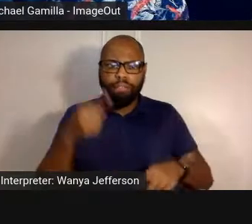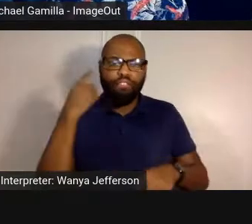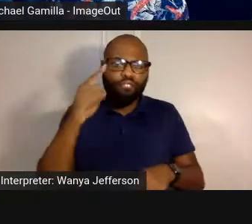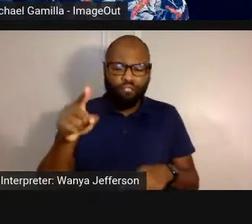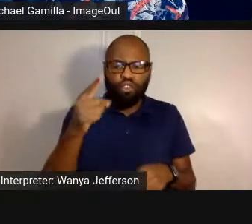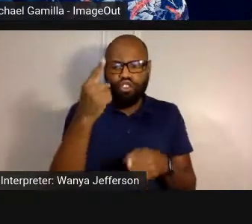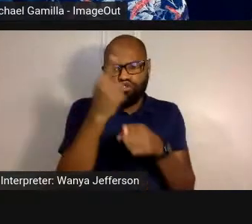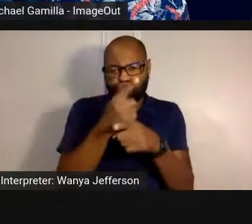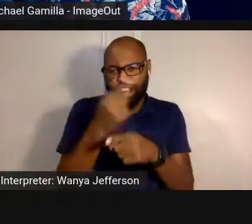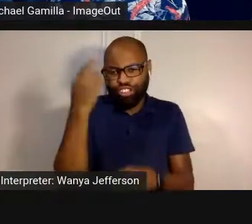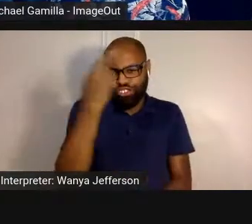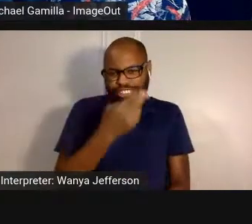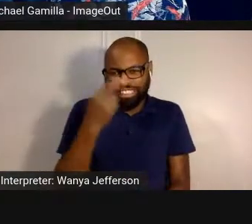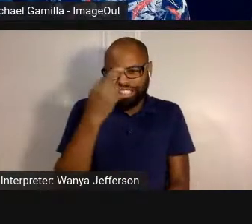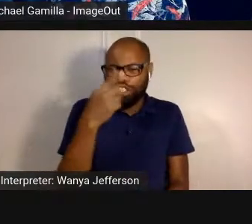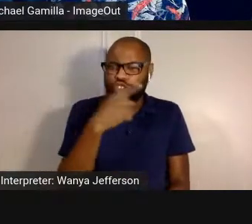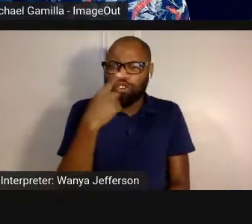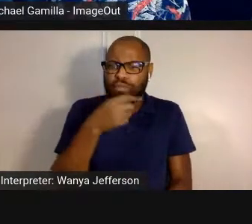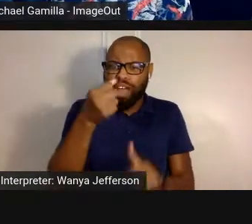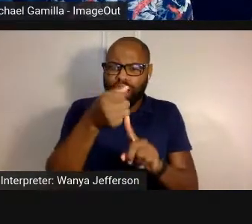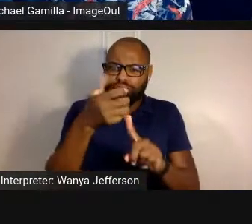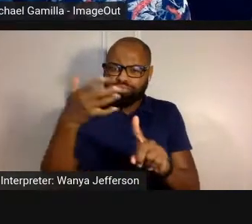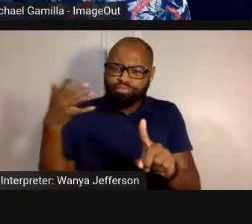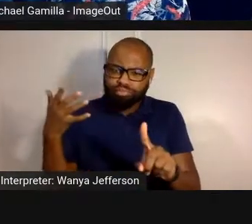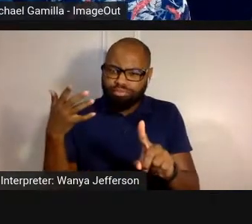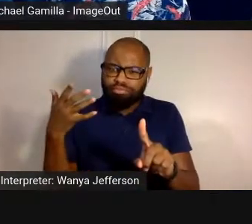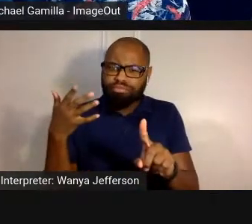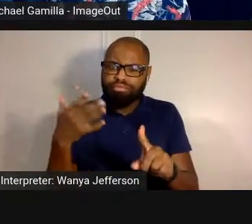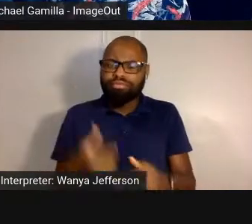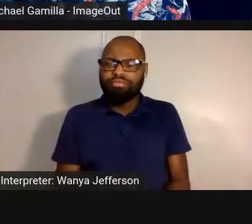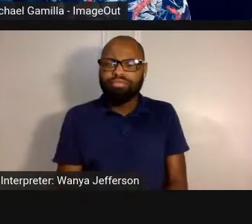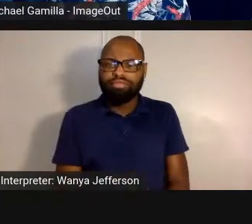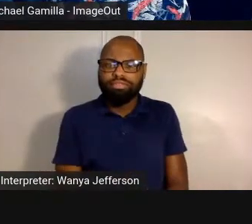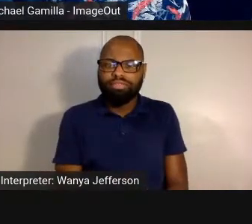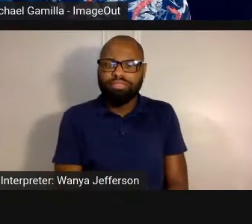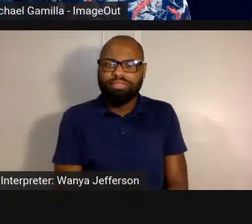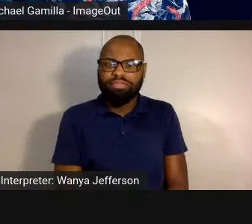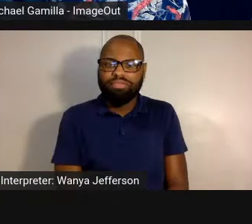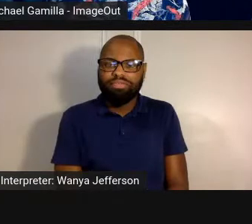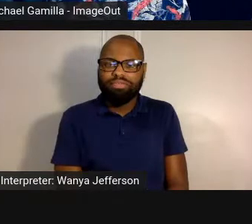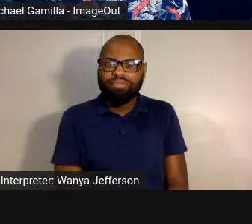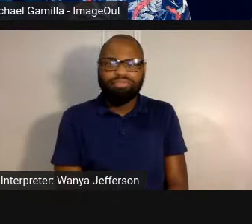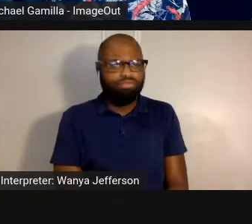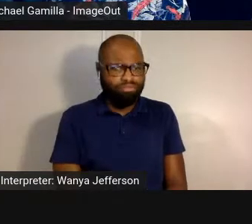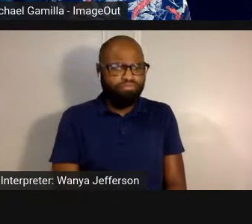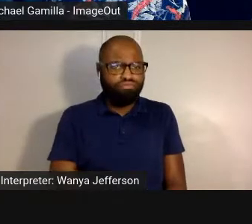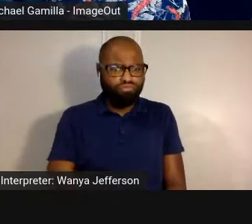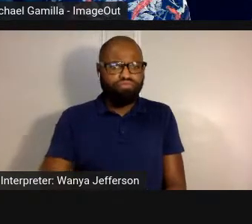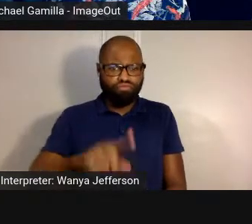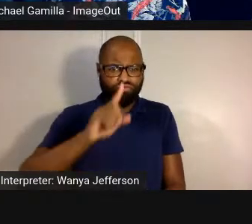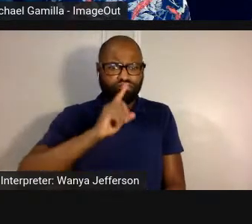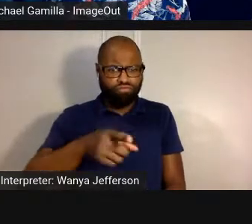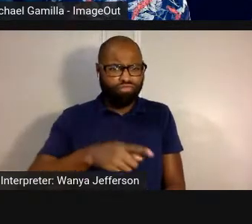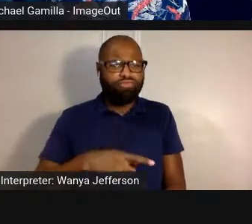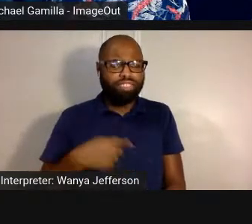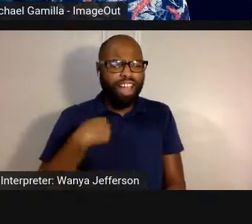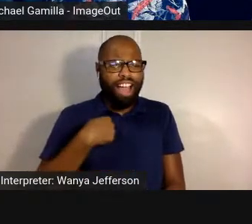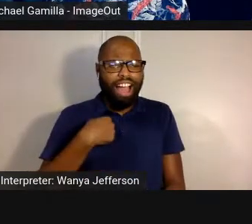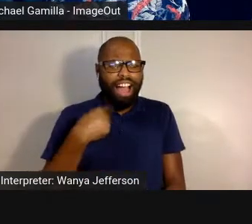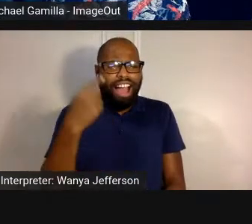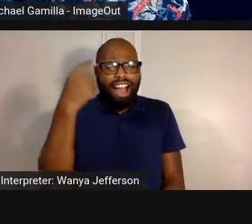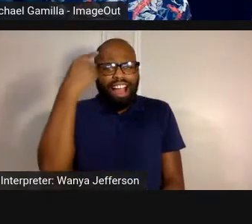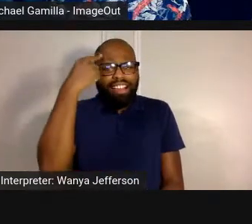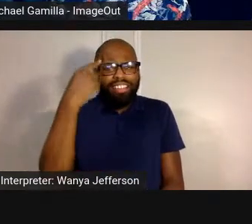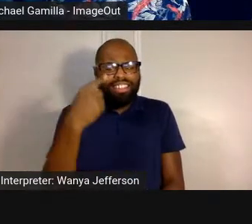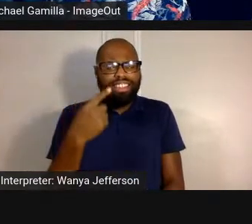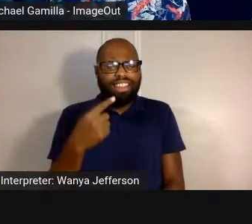you just talk about that a little bit, if you can? Yeah, I think as well, you